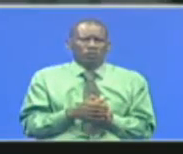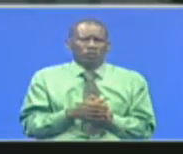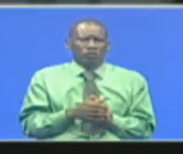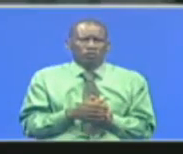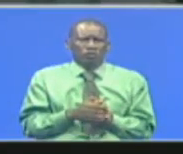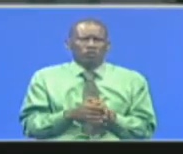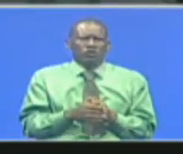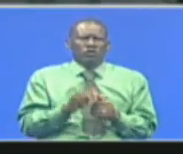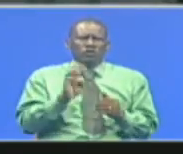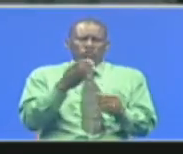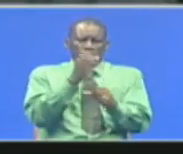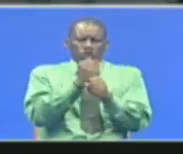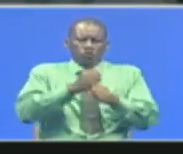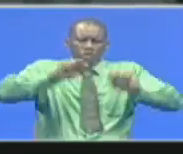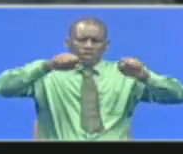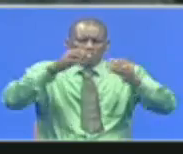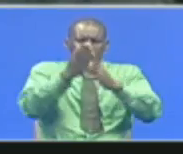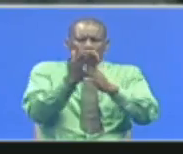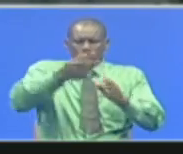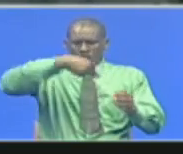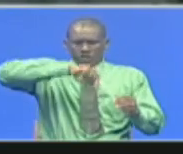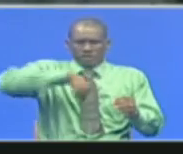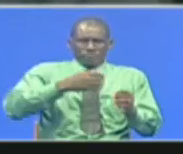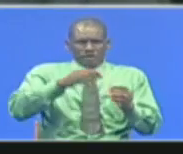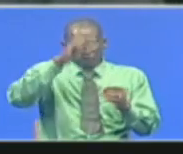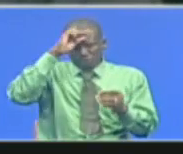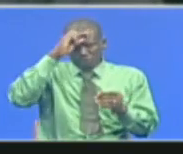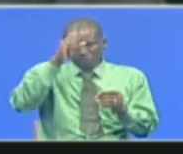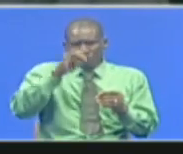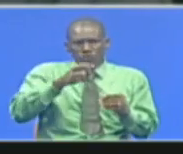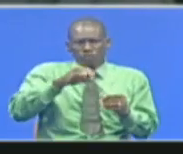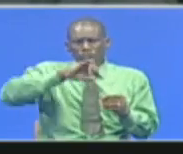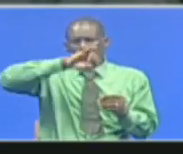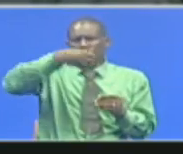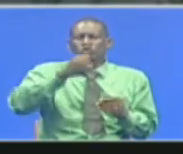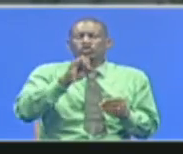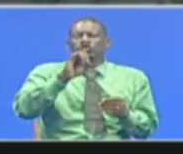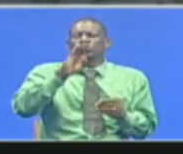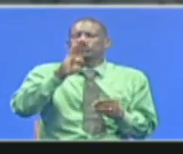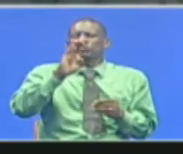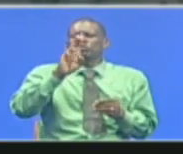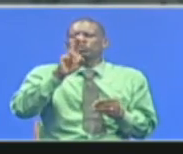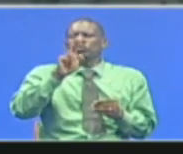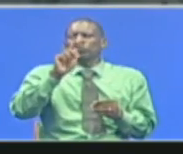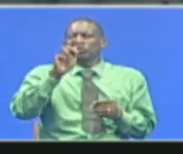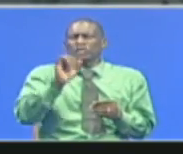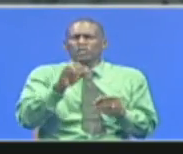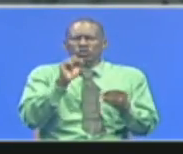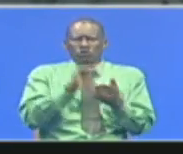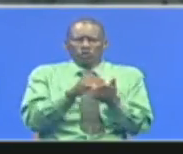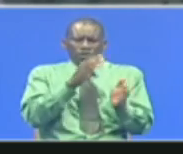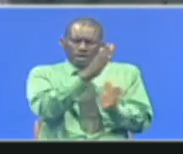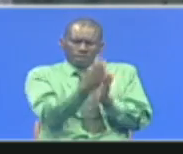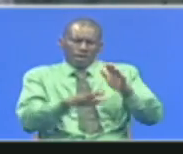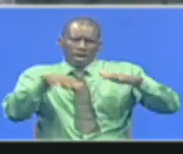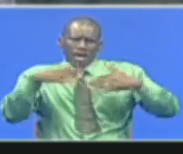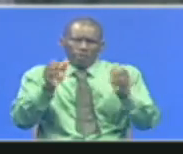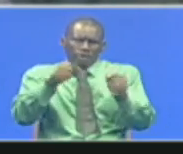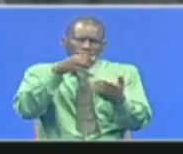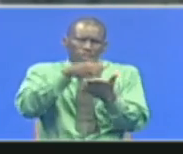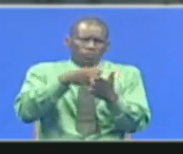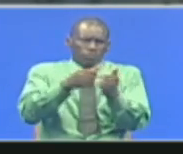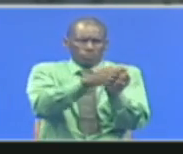We are doing an agreement between ourselves and the government of Djibouti so that we can lay down the framework on how we can engage,